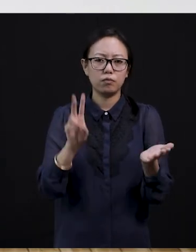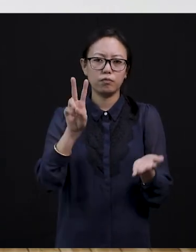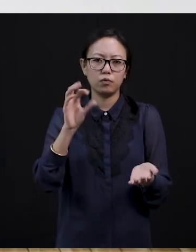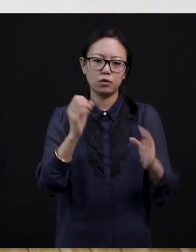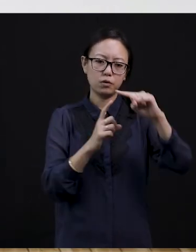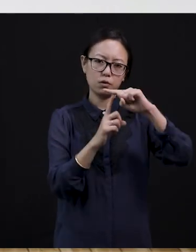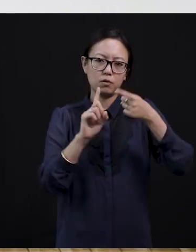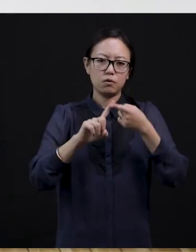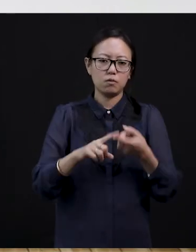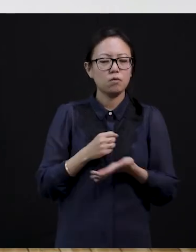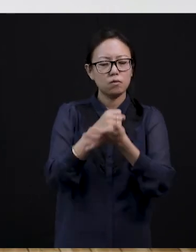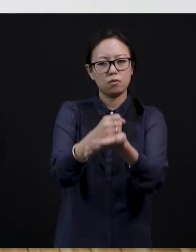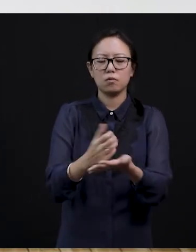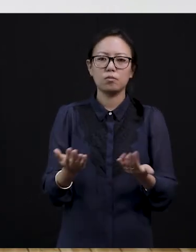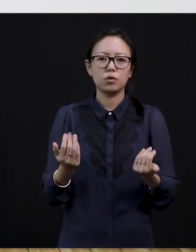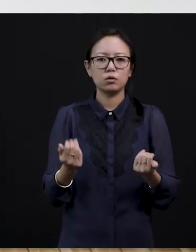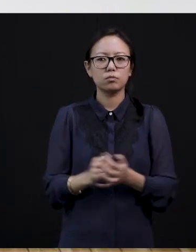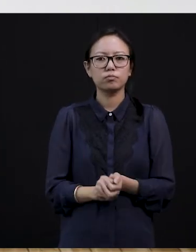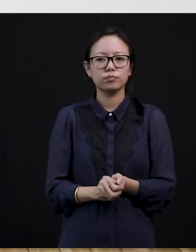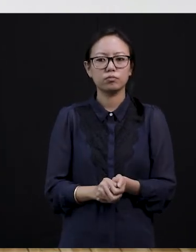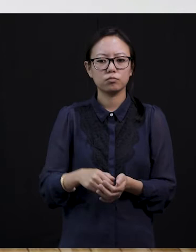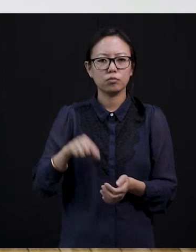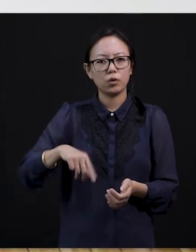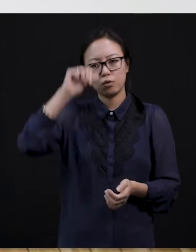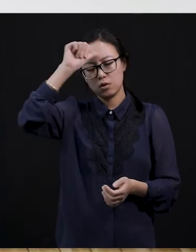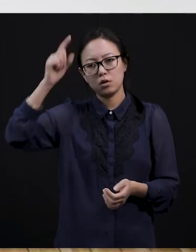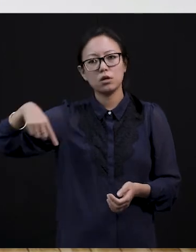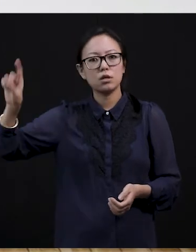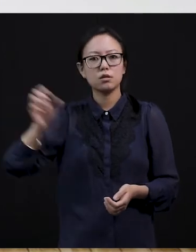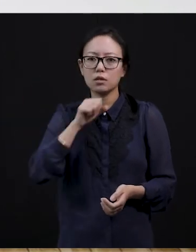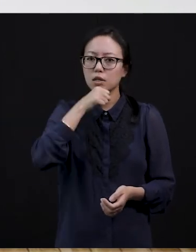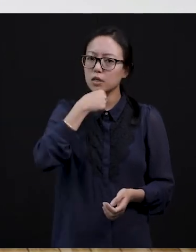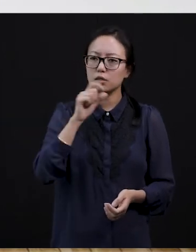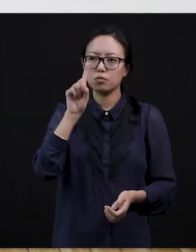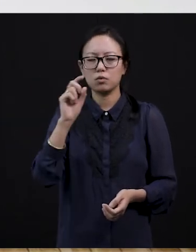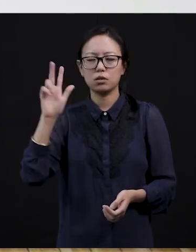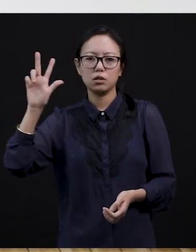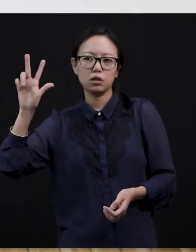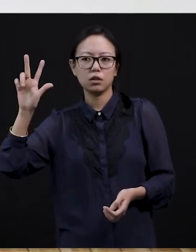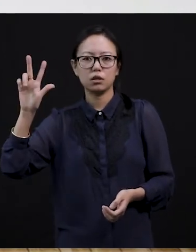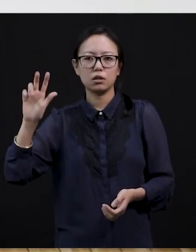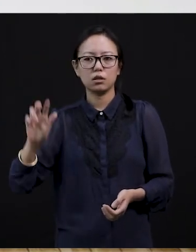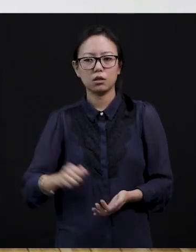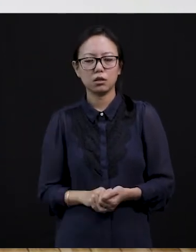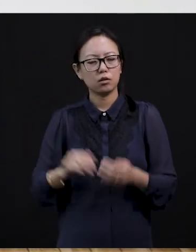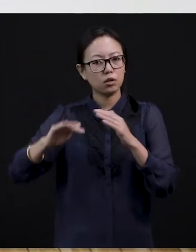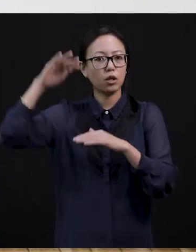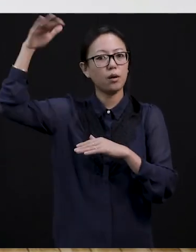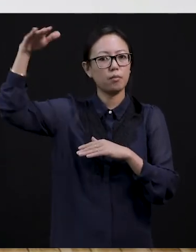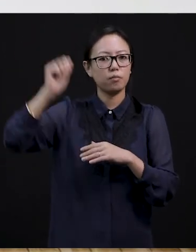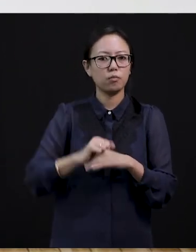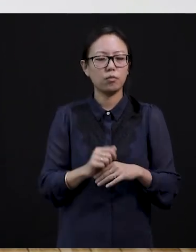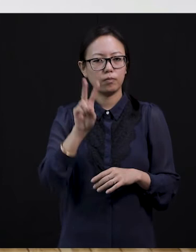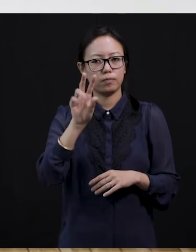So universal adult franchise. Franchise is when you are voting. So that is what your universal adult franchise, and that is what